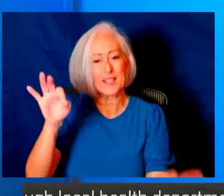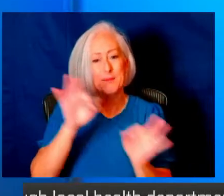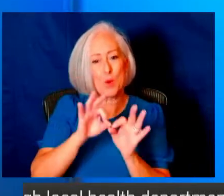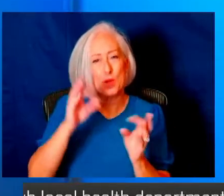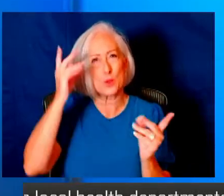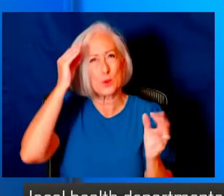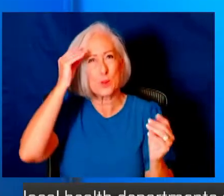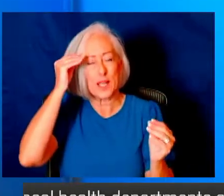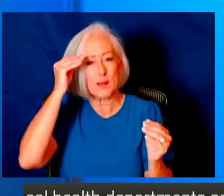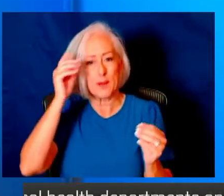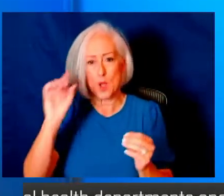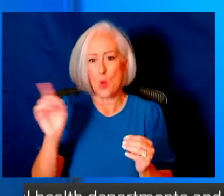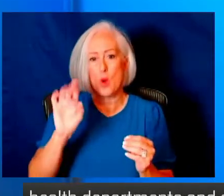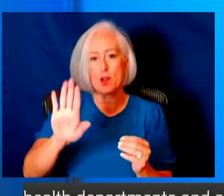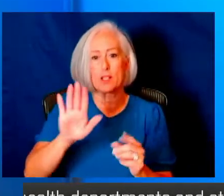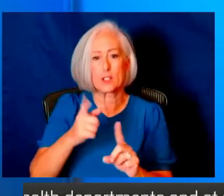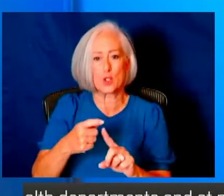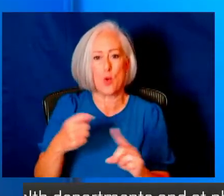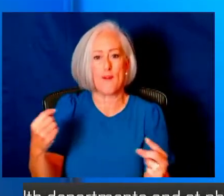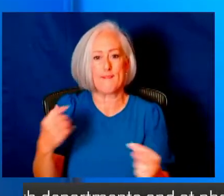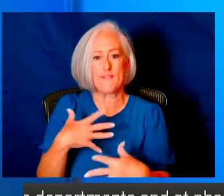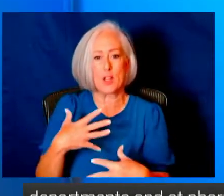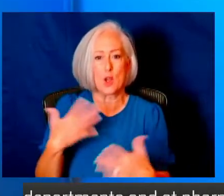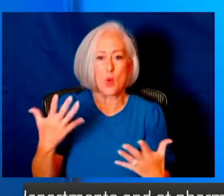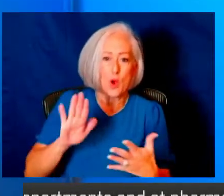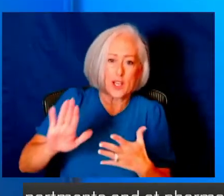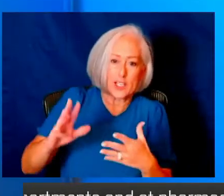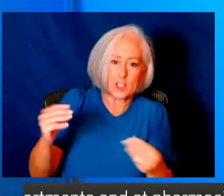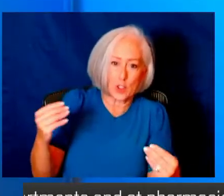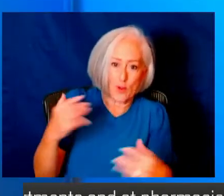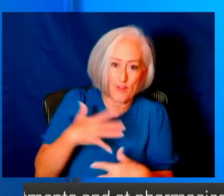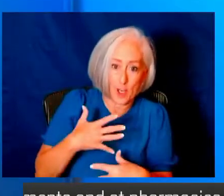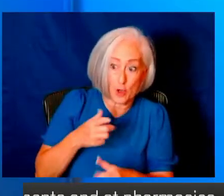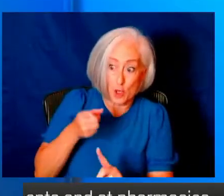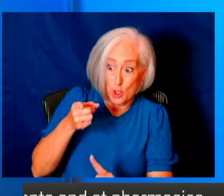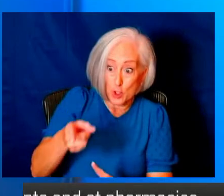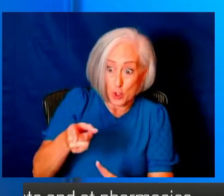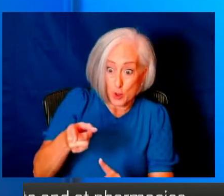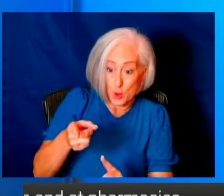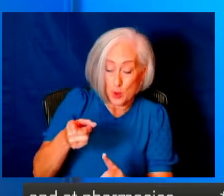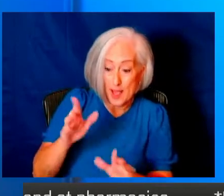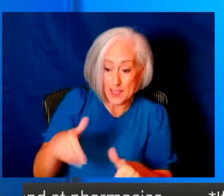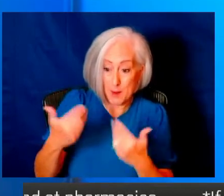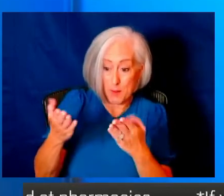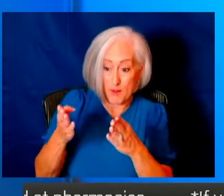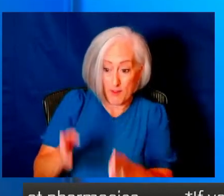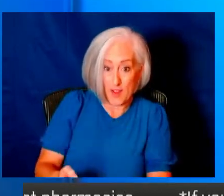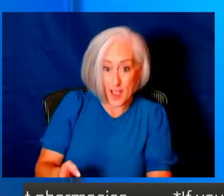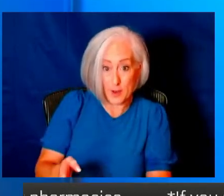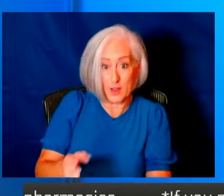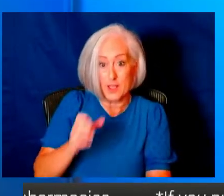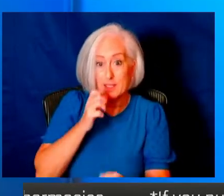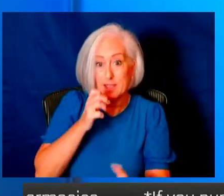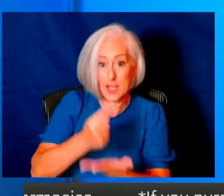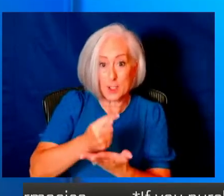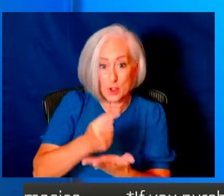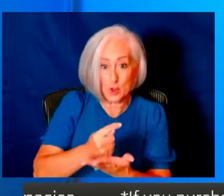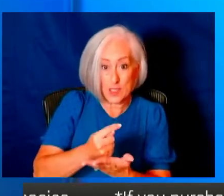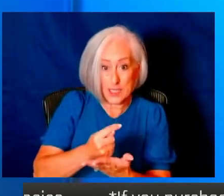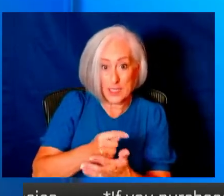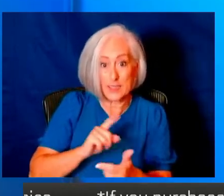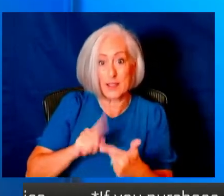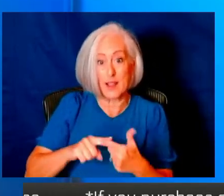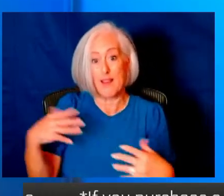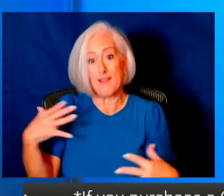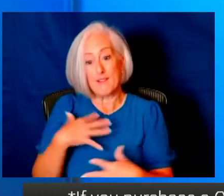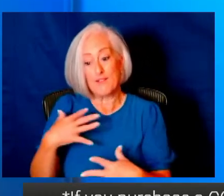fear come from? Like, what is your fear? Yeah, is the it's fear unknown, you, right? as a provider, you not being able to treat them the care? Yeah. Is it a fear that they